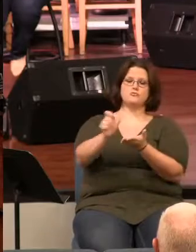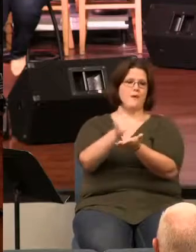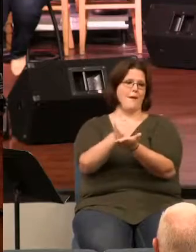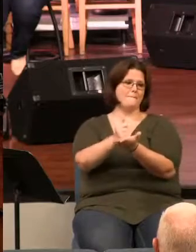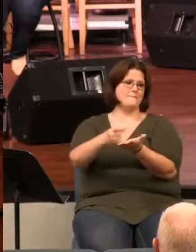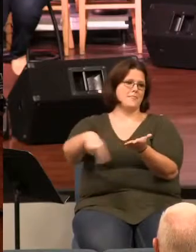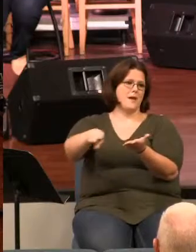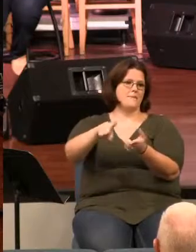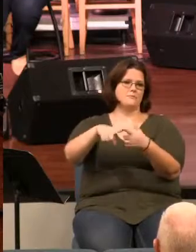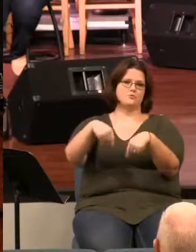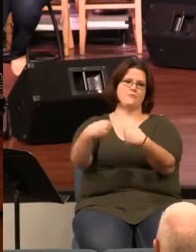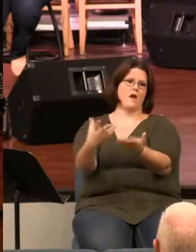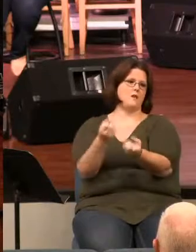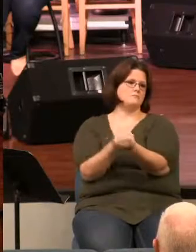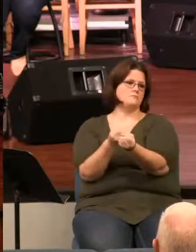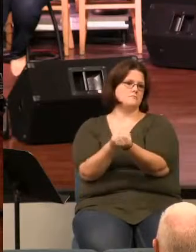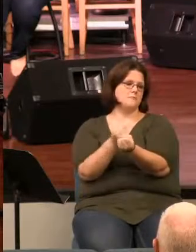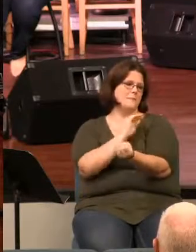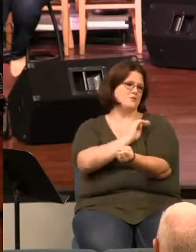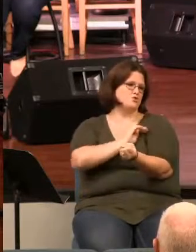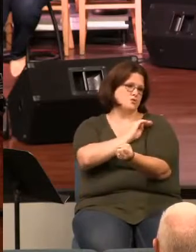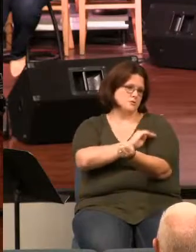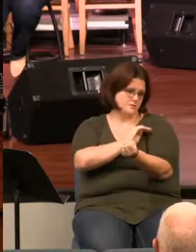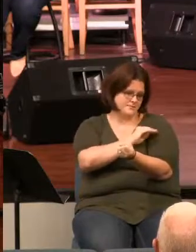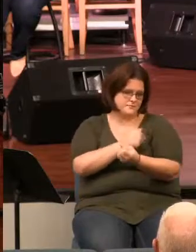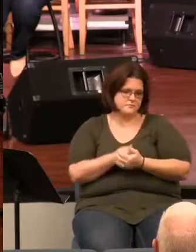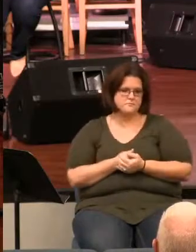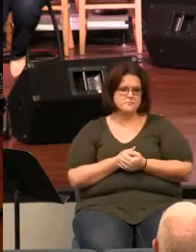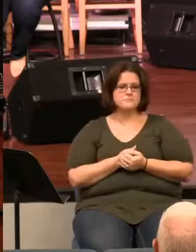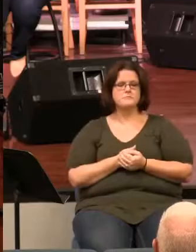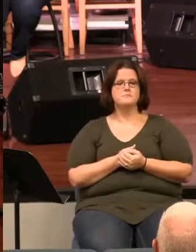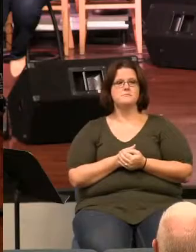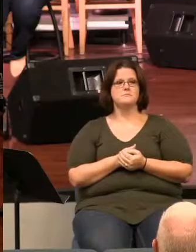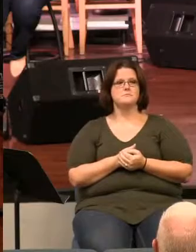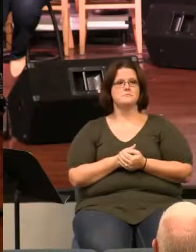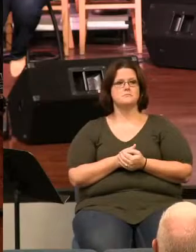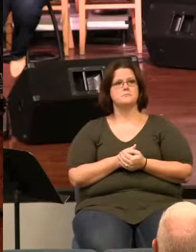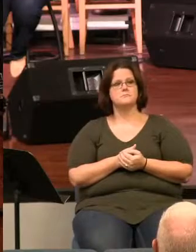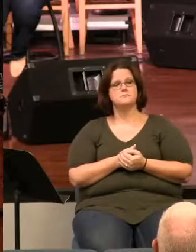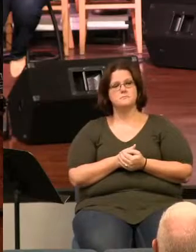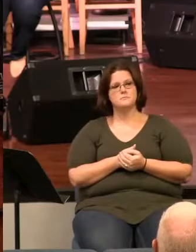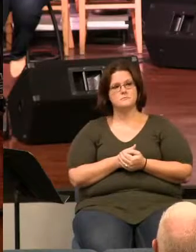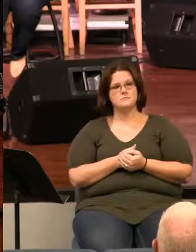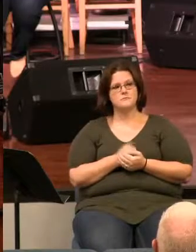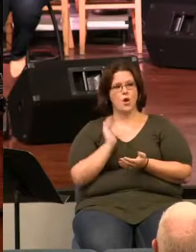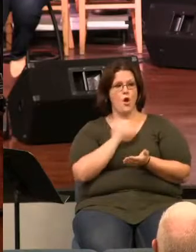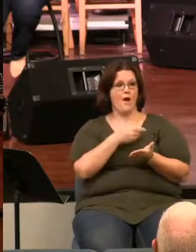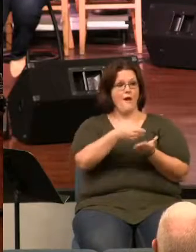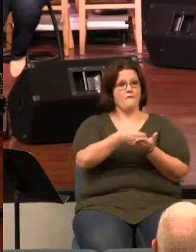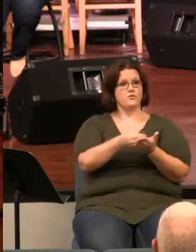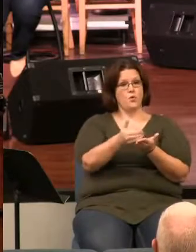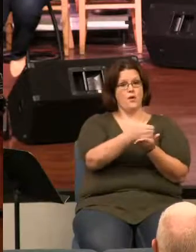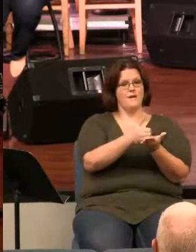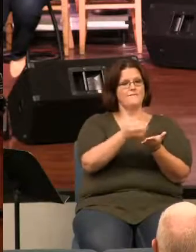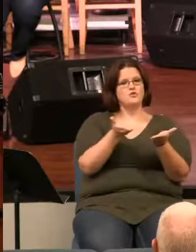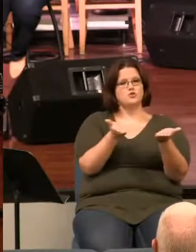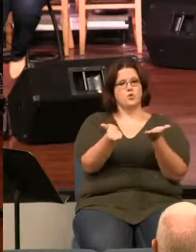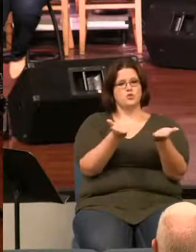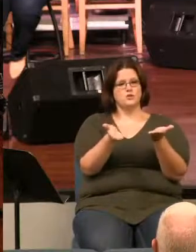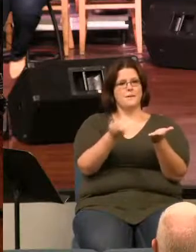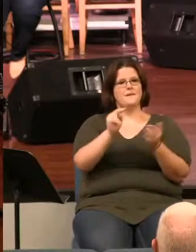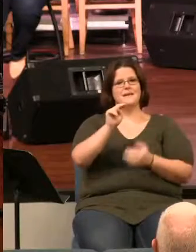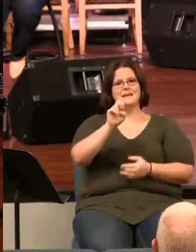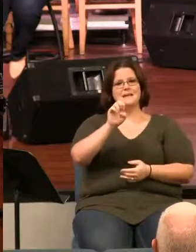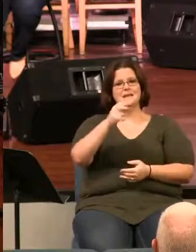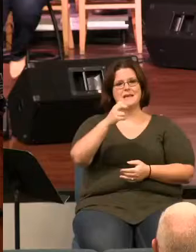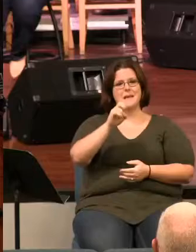Convention that helps with missions causes like that. Our missionary, our offertory focus as far as stewardship is from the book of